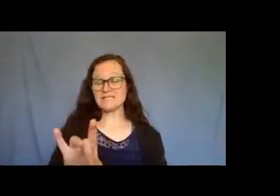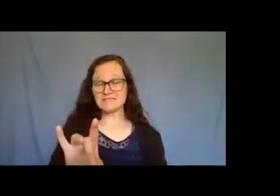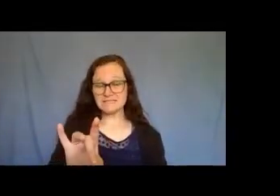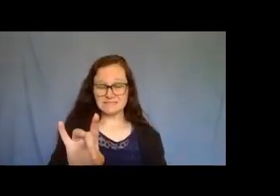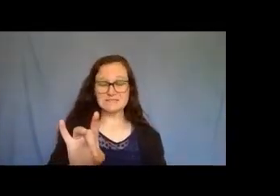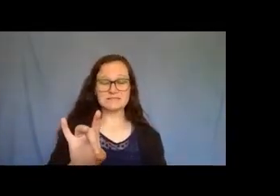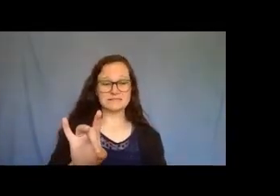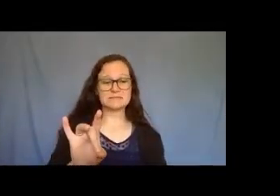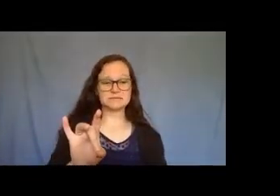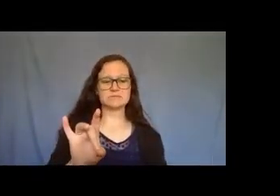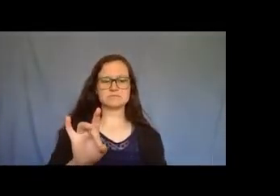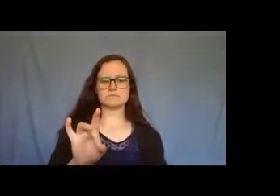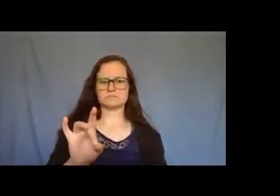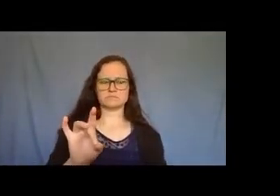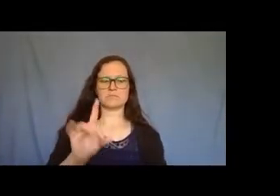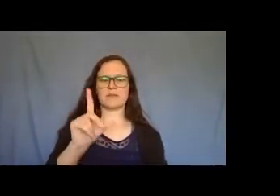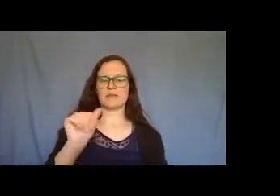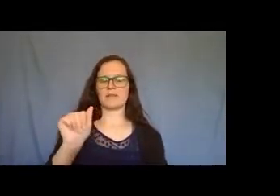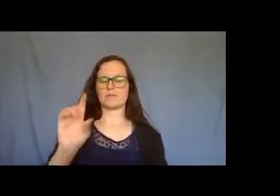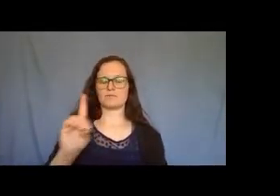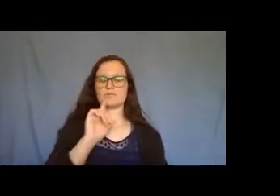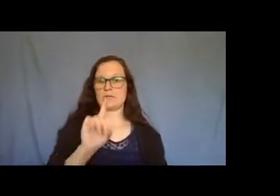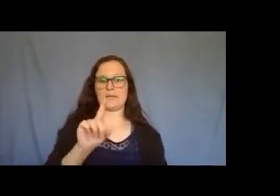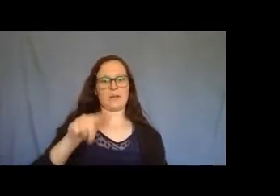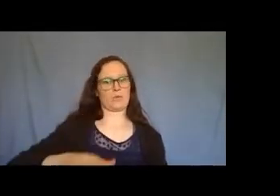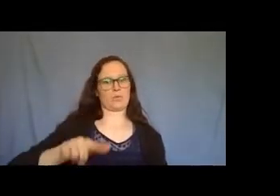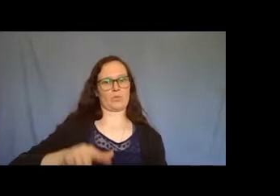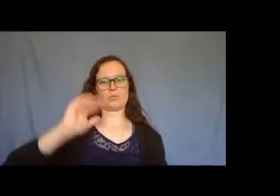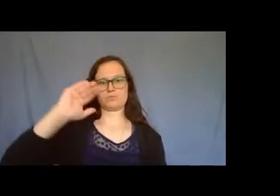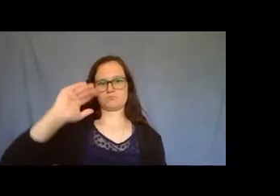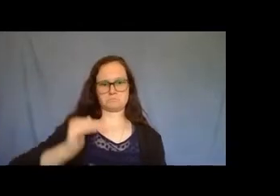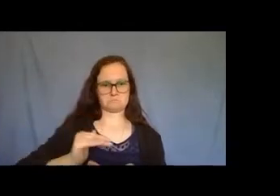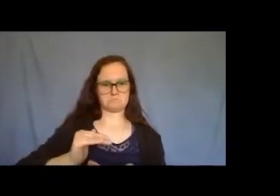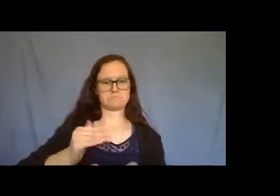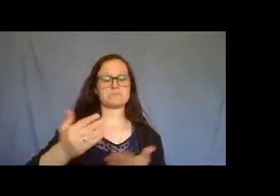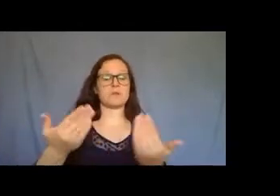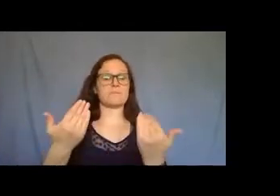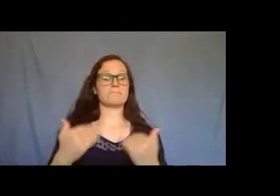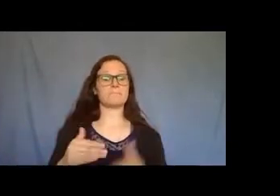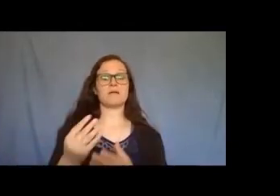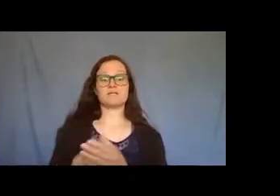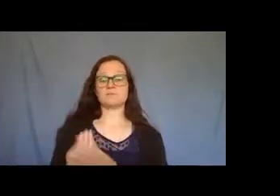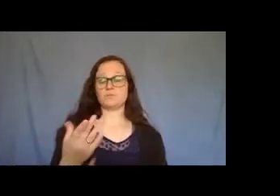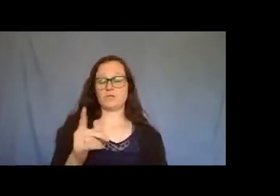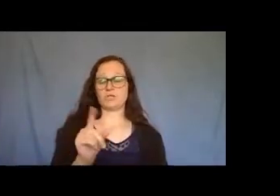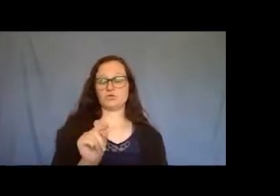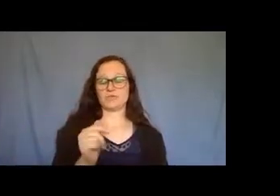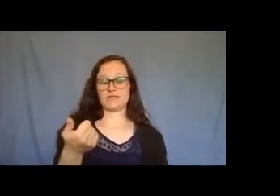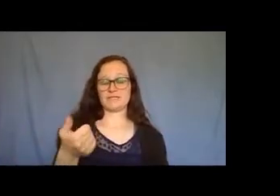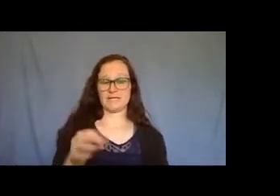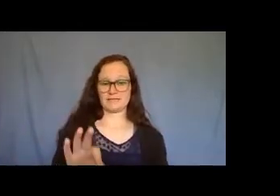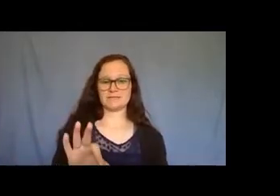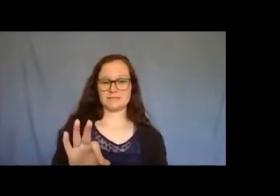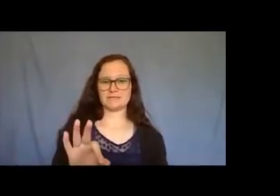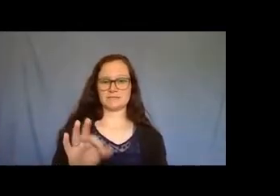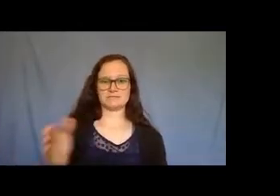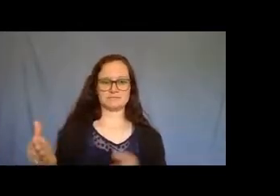Concentrations were pretty low. But in 2019, the relative concentration has shifted downstream into New Mexico.